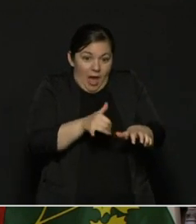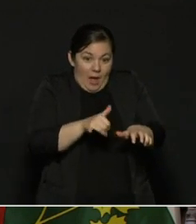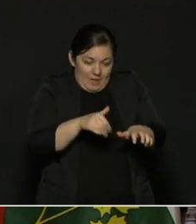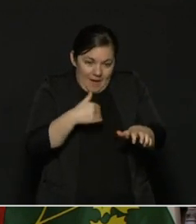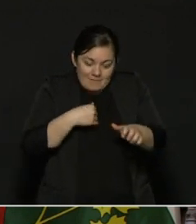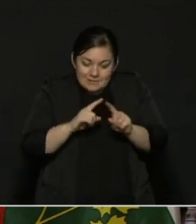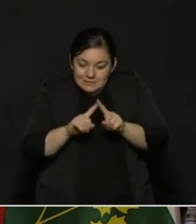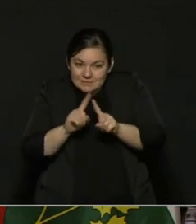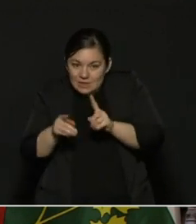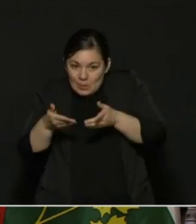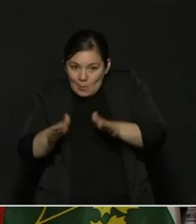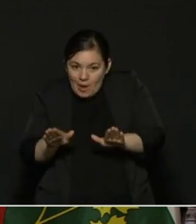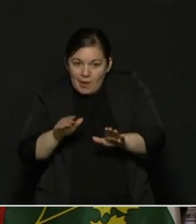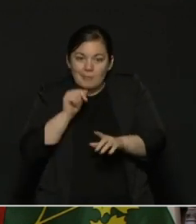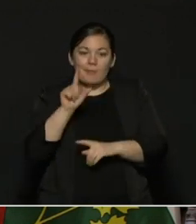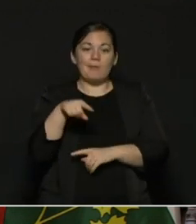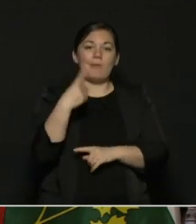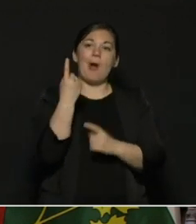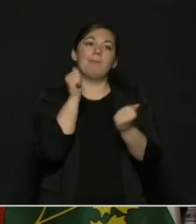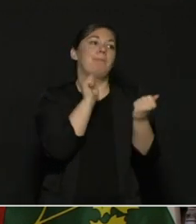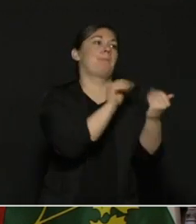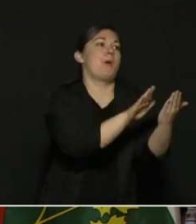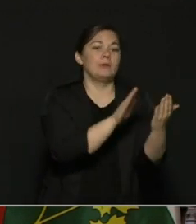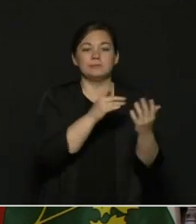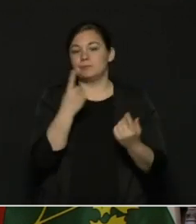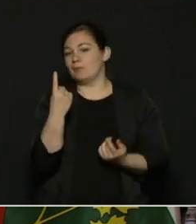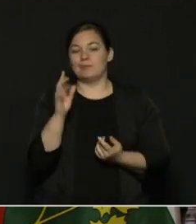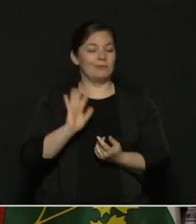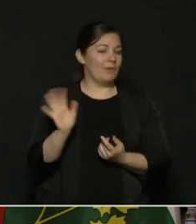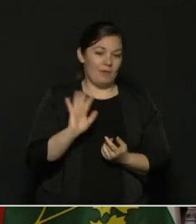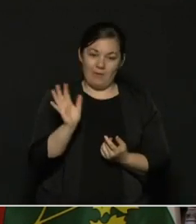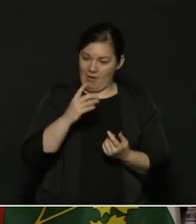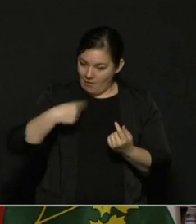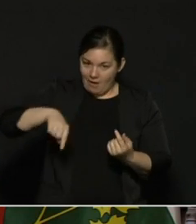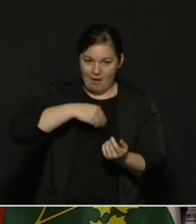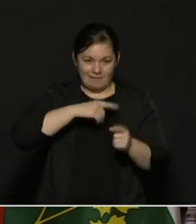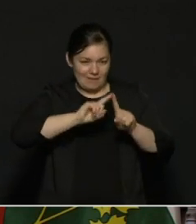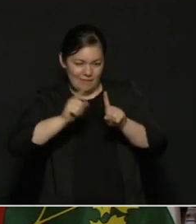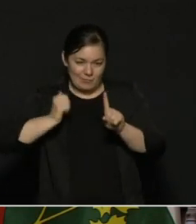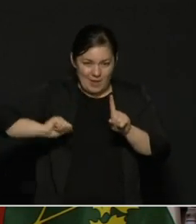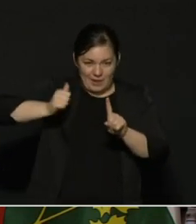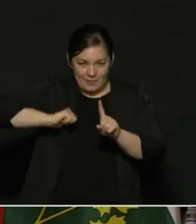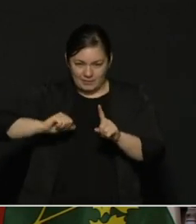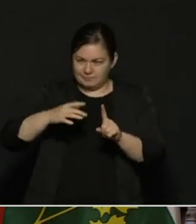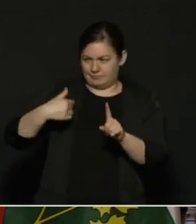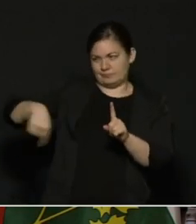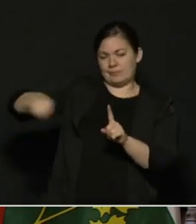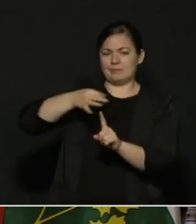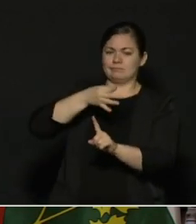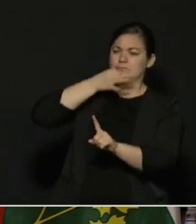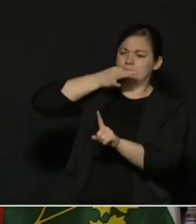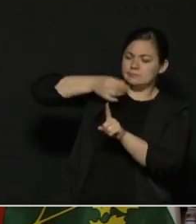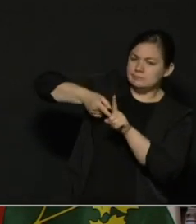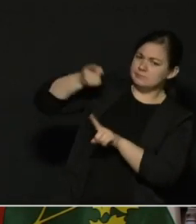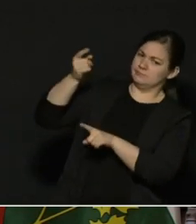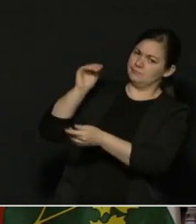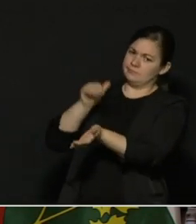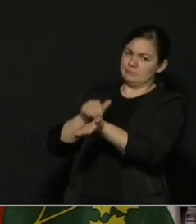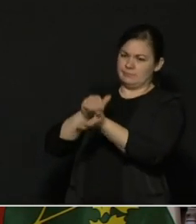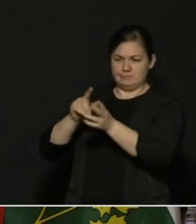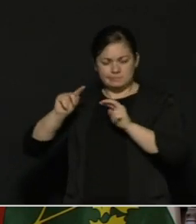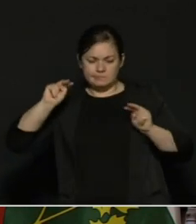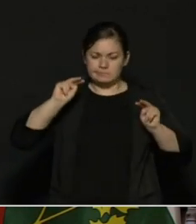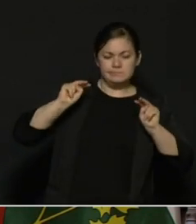command table is assertively addressing all those at this time. And with the anticipation as it comes down, we can then really jumpstart that